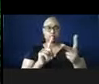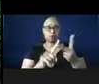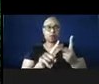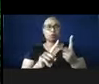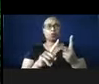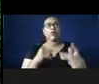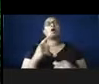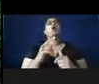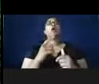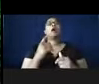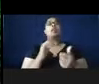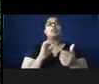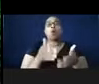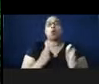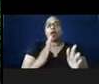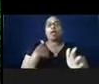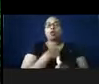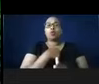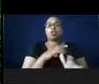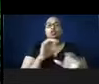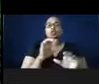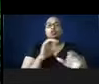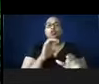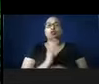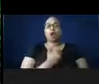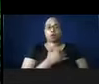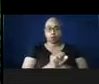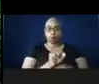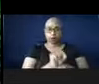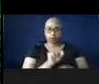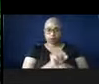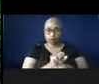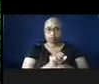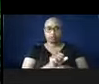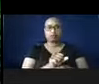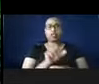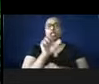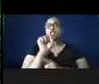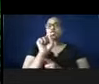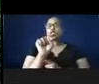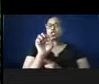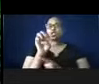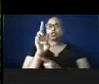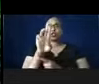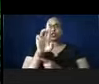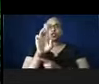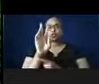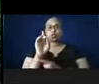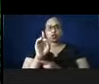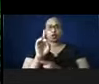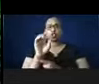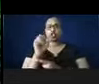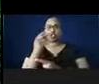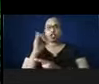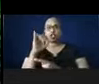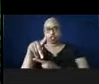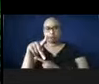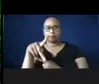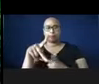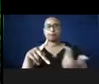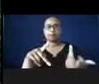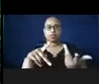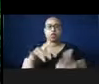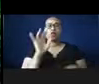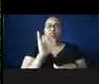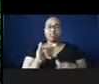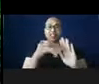So as part of our stewardship, these are highlighted because they relate directly to the project that I'm